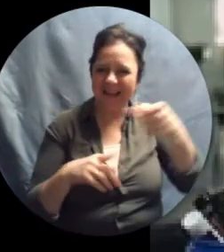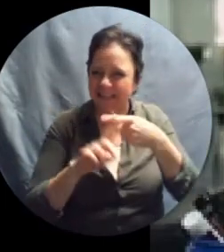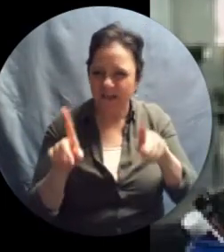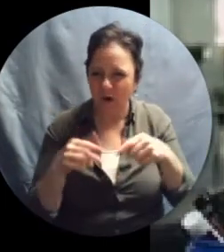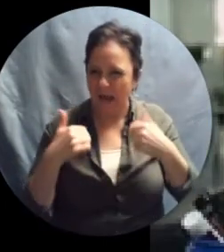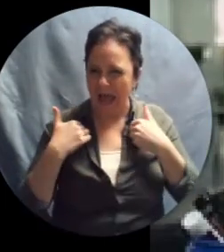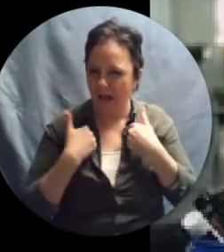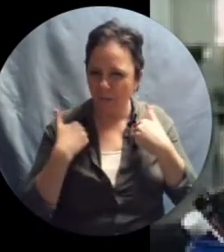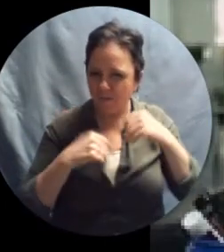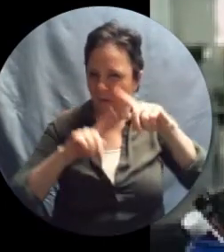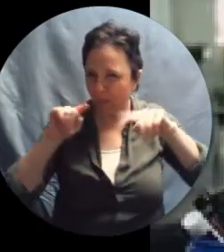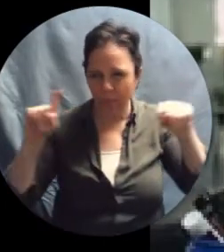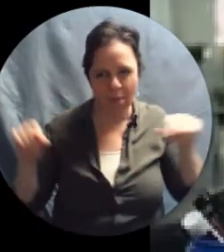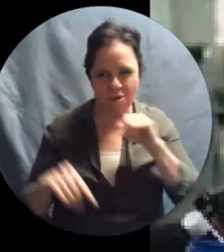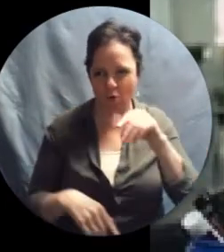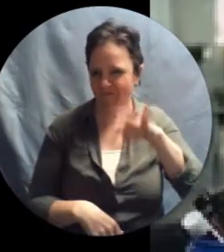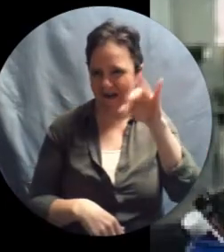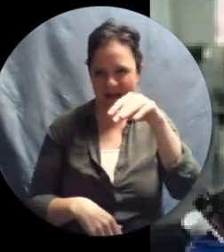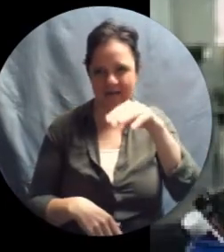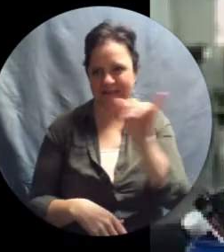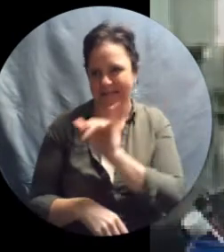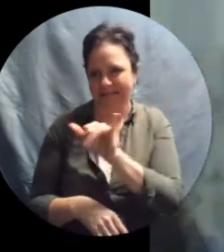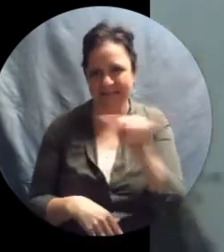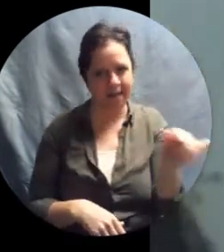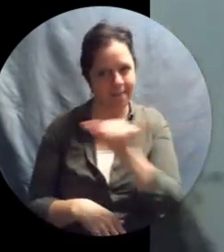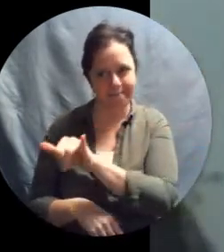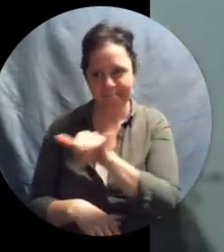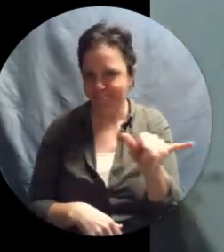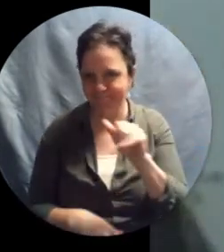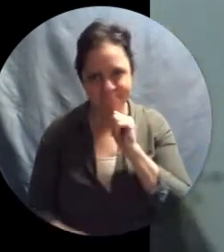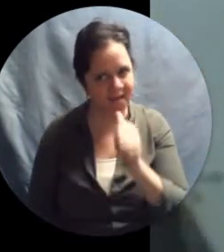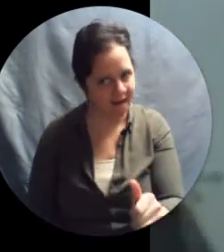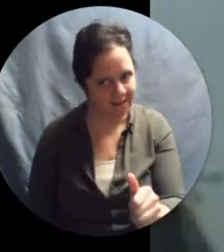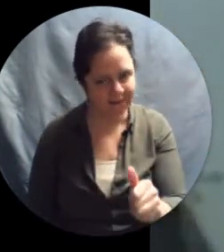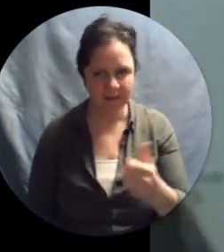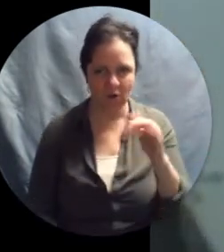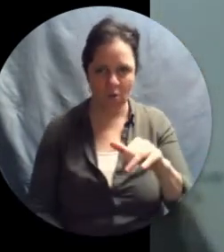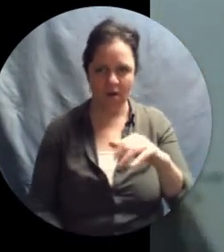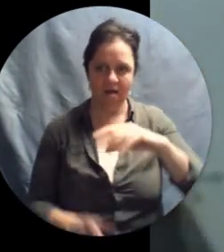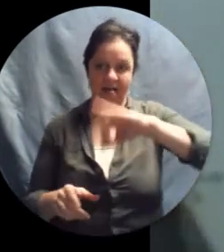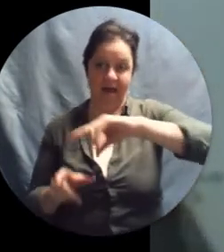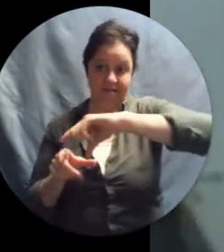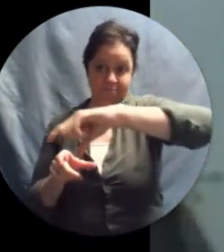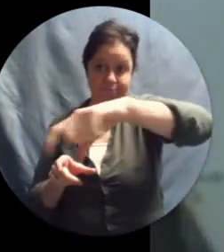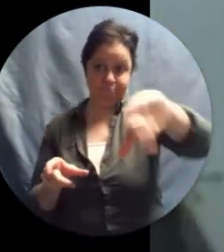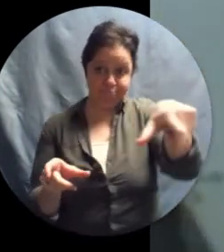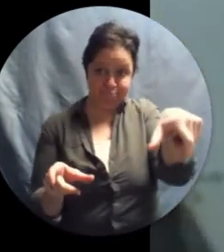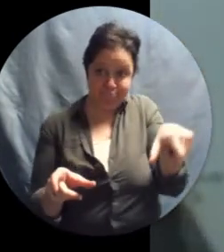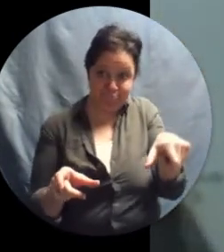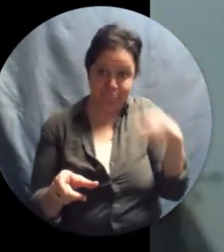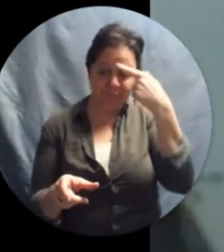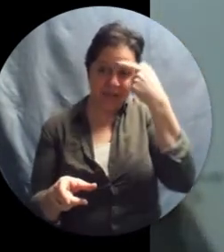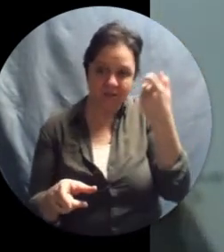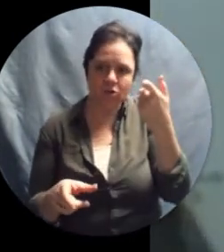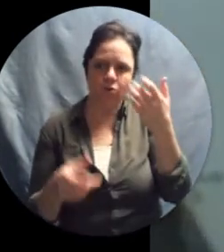species living there that you don't find everywhere else. So that edge effect that's created through